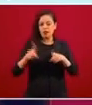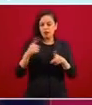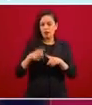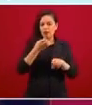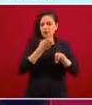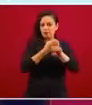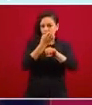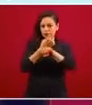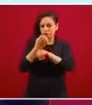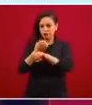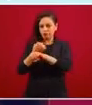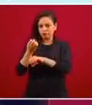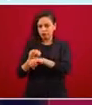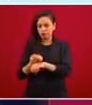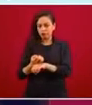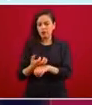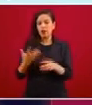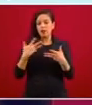heterogeneous, is